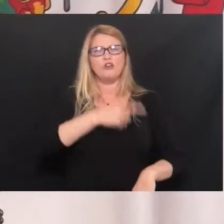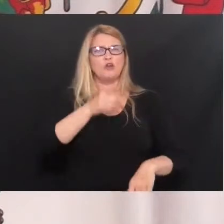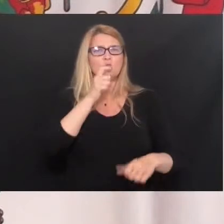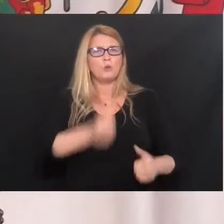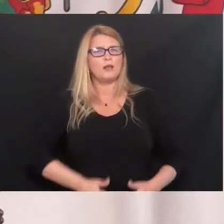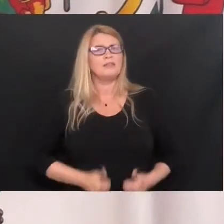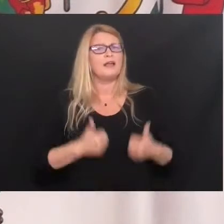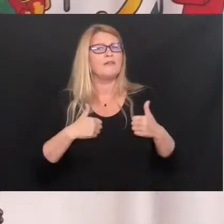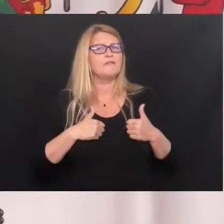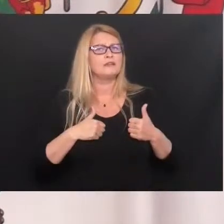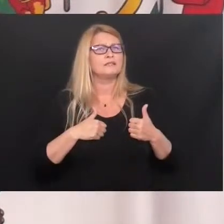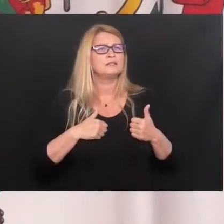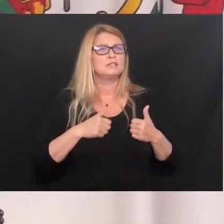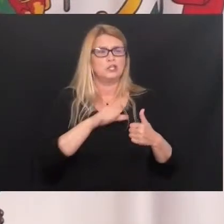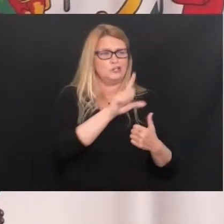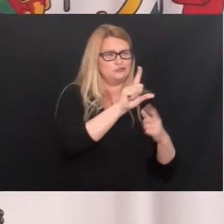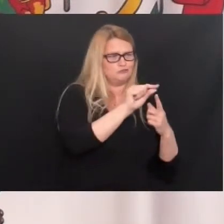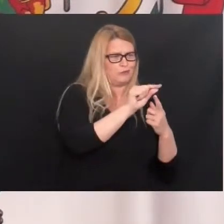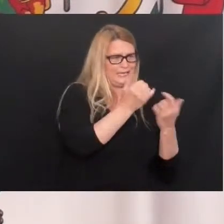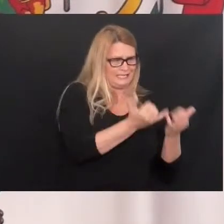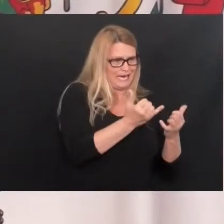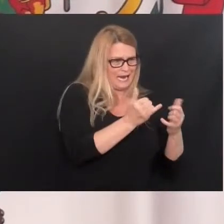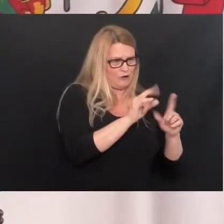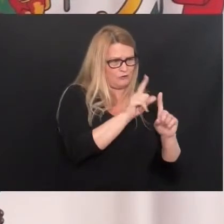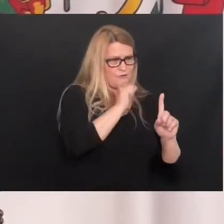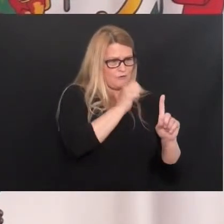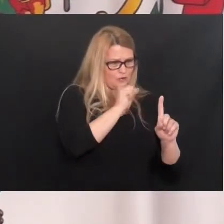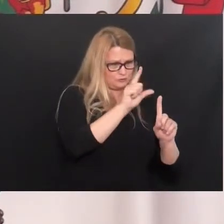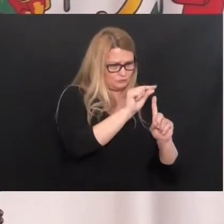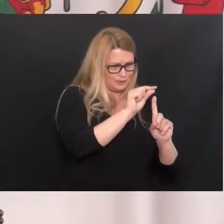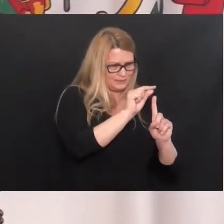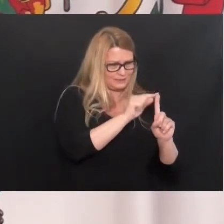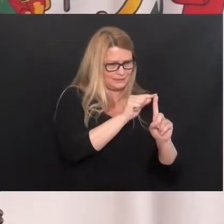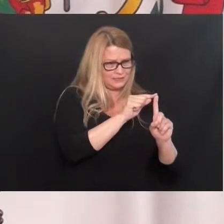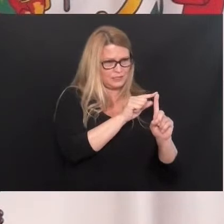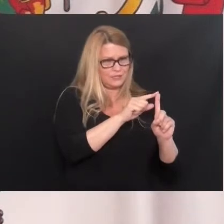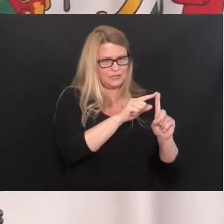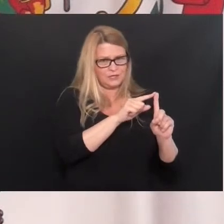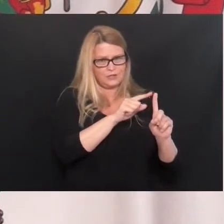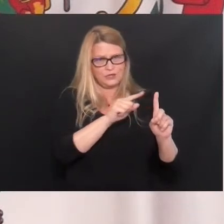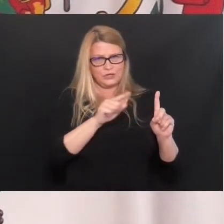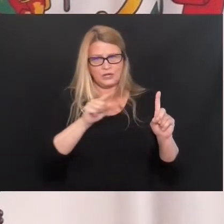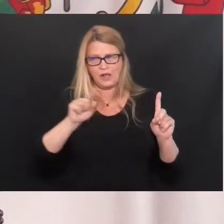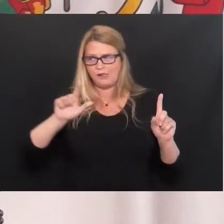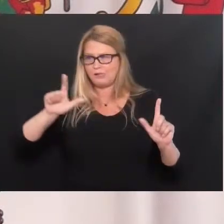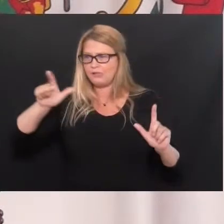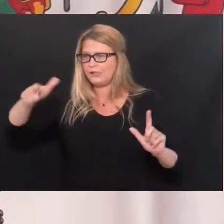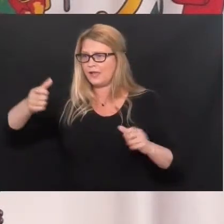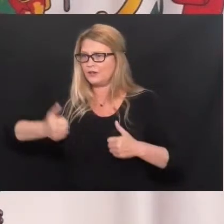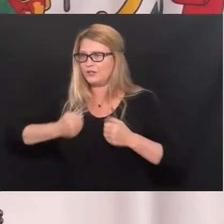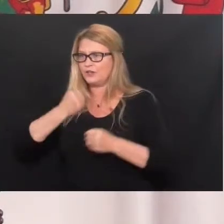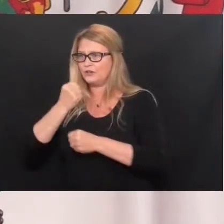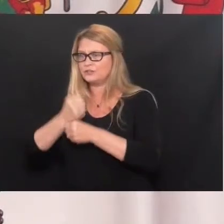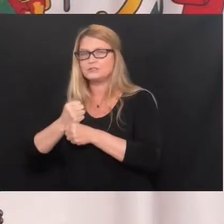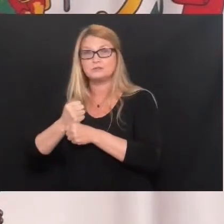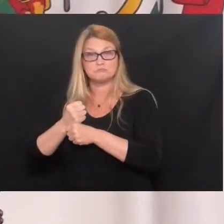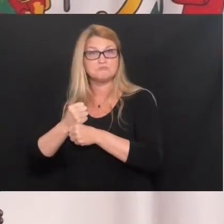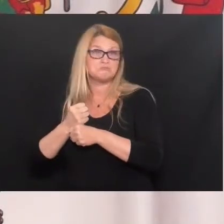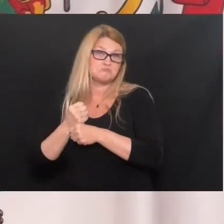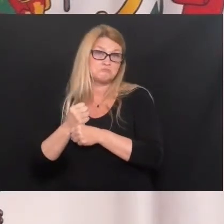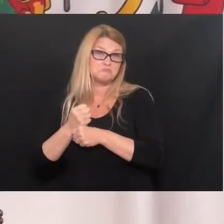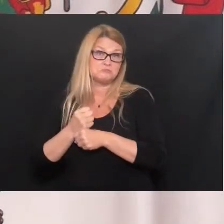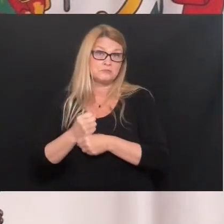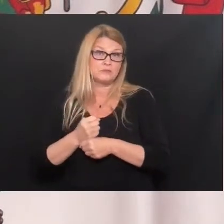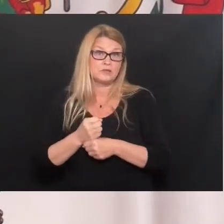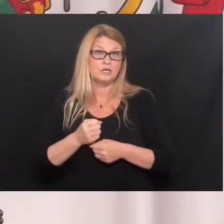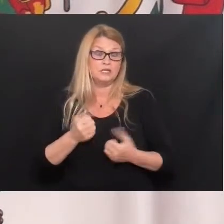a 20-year-old would get into his or her latter years, you're probably going to have a